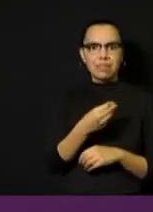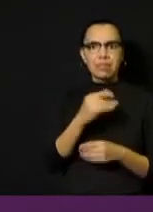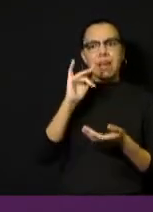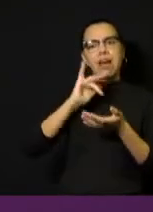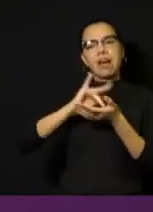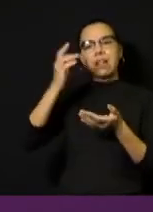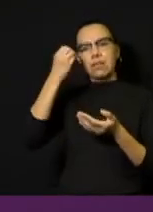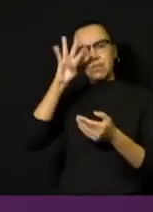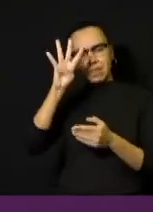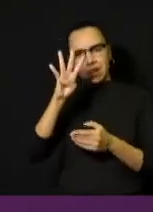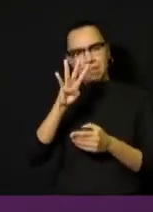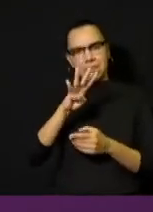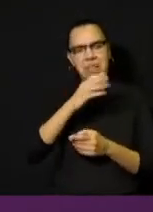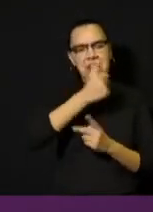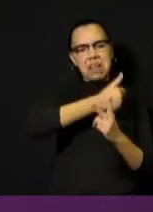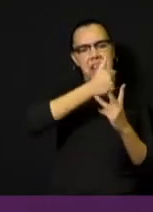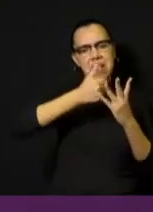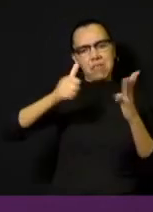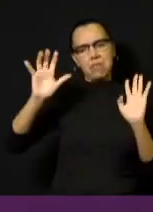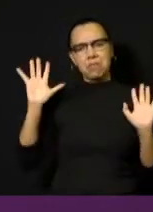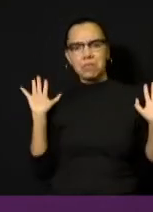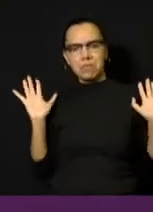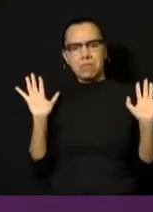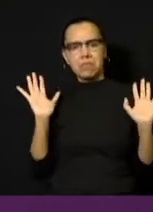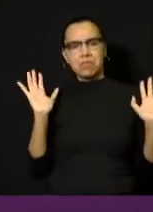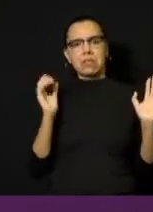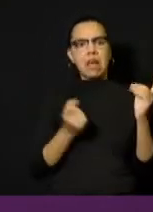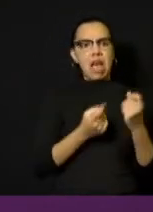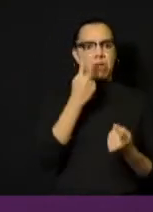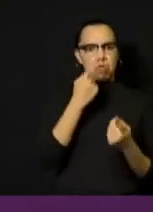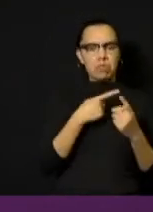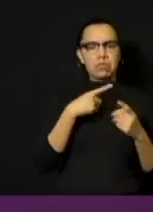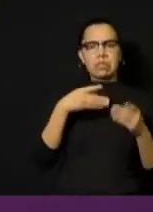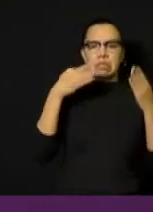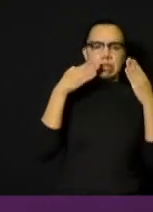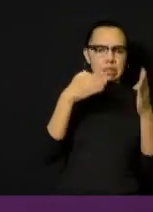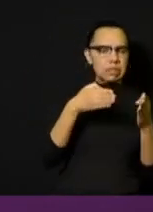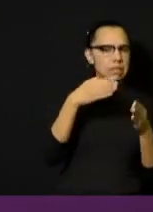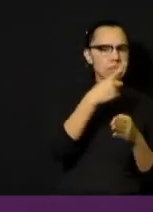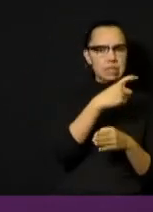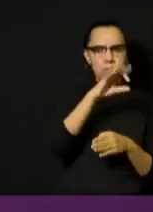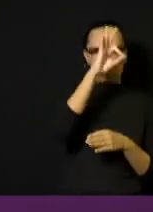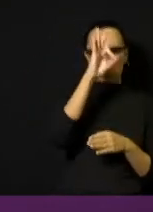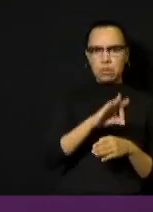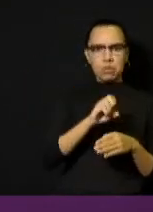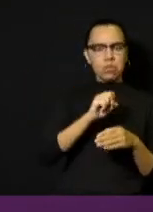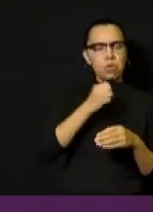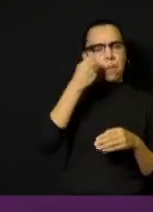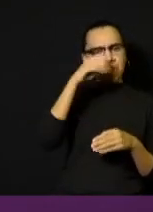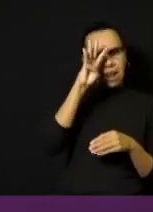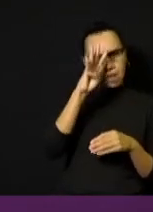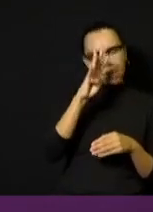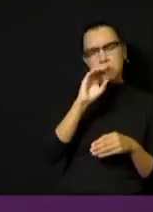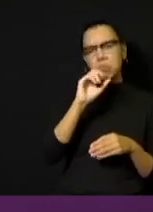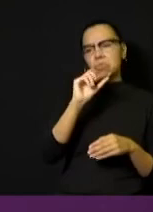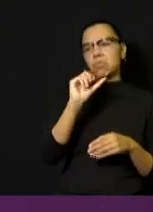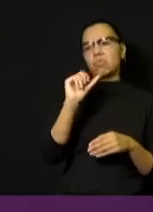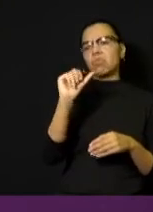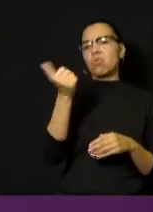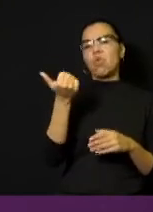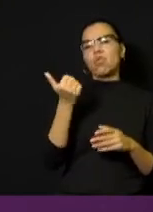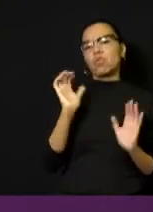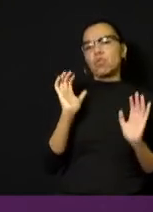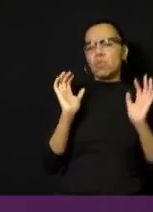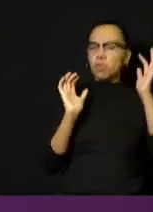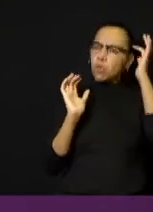children's dreams, and everything is thanks to OmniLife. So if you are 100% in this business,